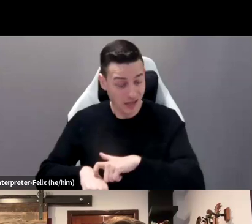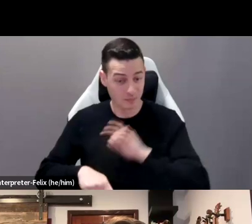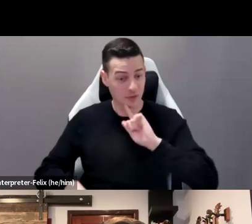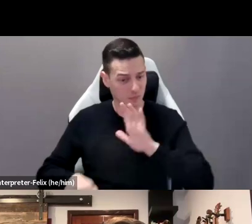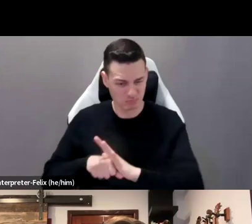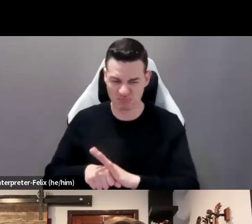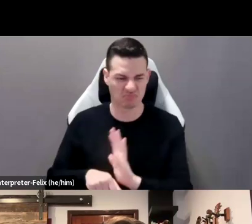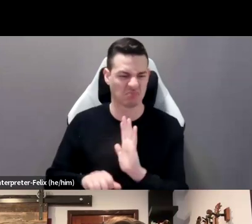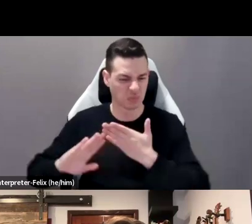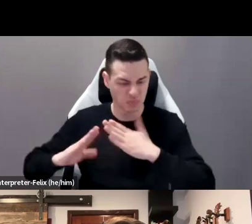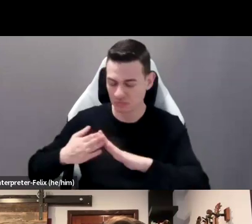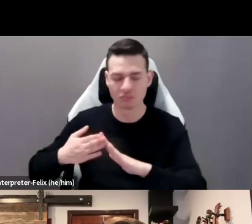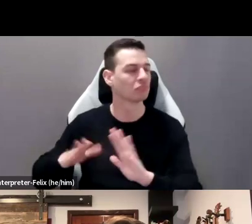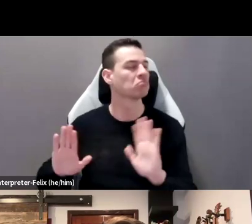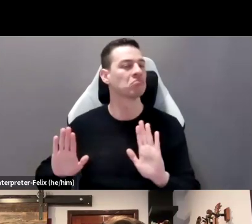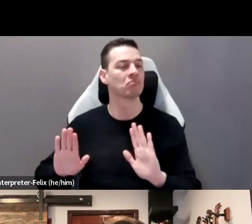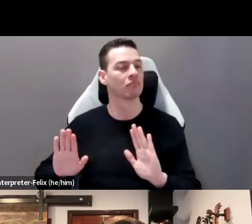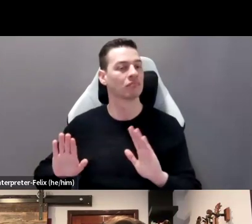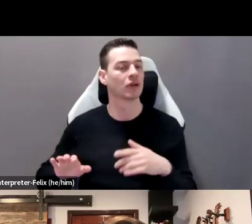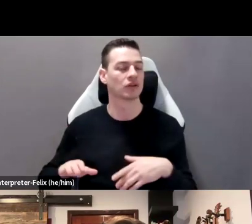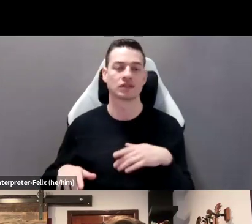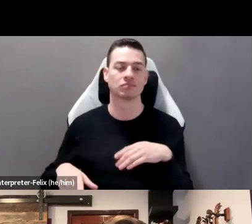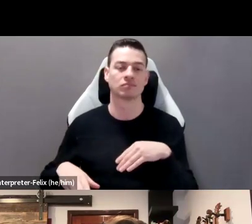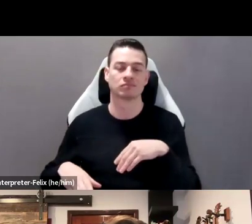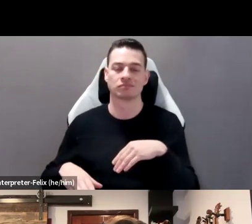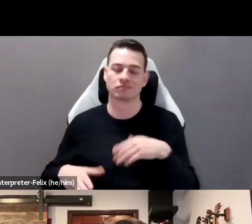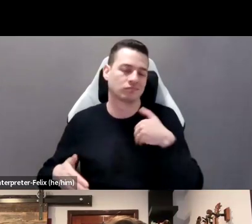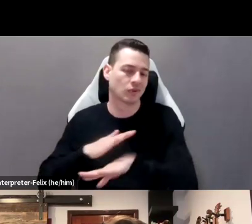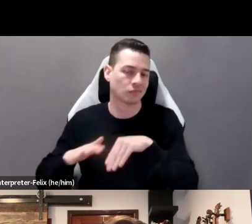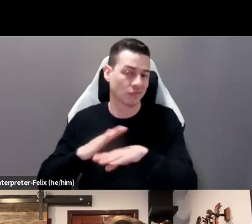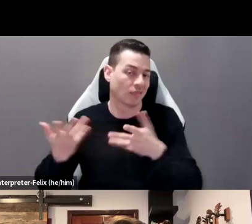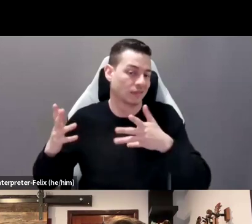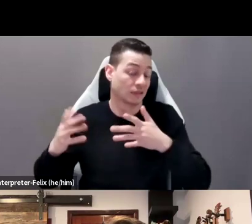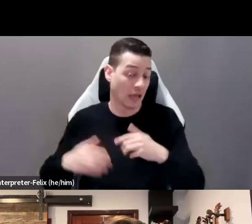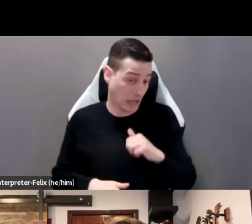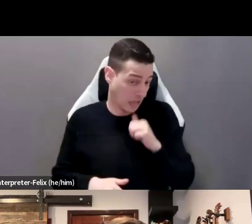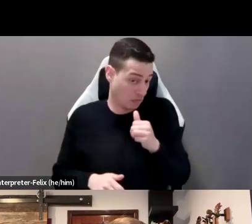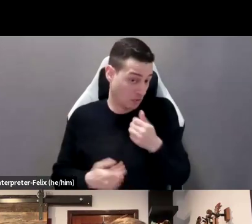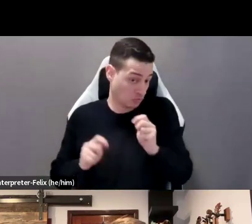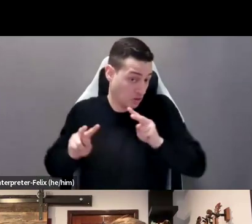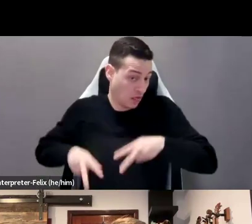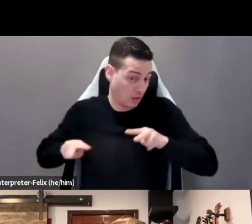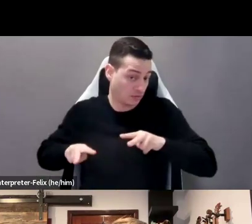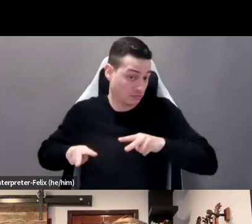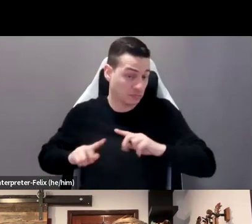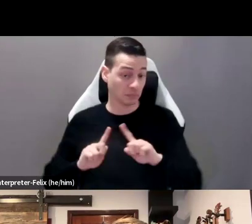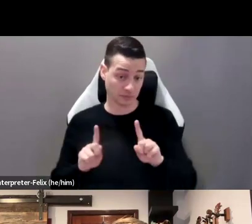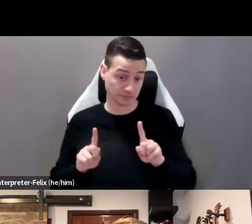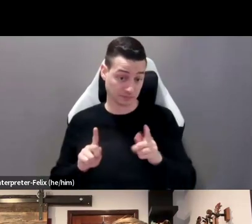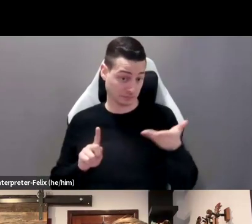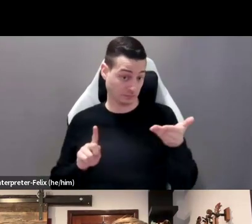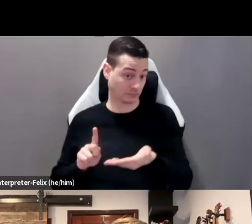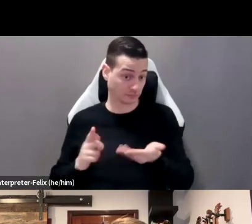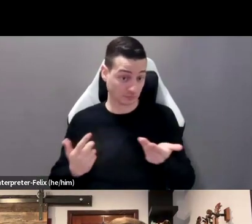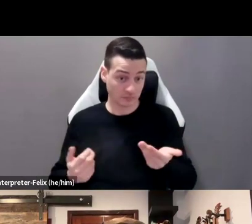they just kind of like are coming in and coming out. And I'm not saying that to be negative. I'm saying that this is what's